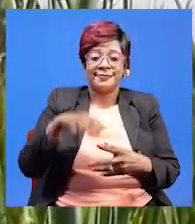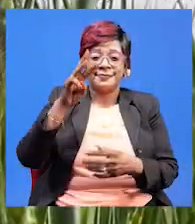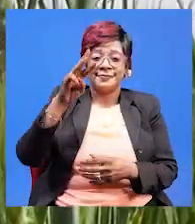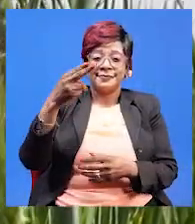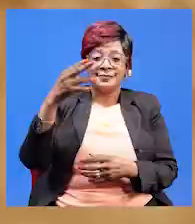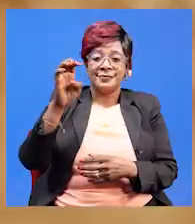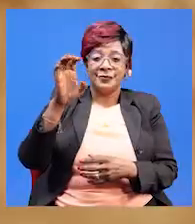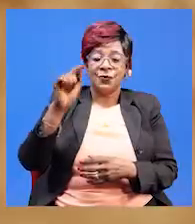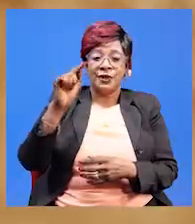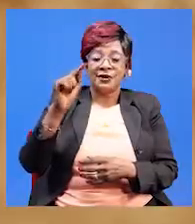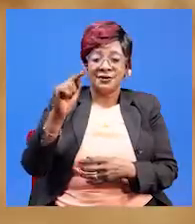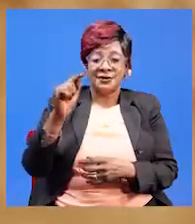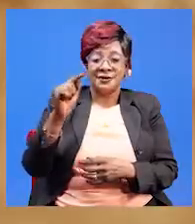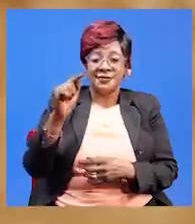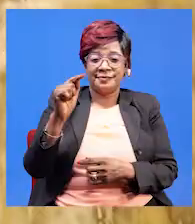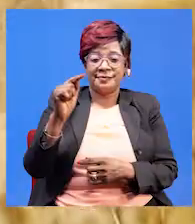Wheat.